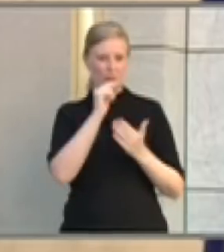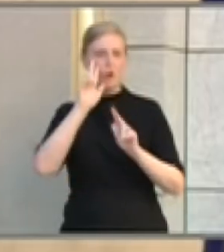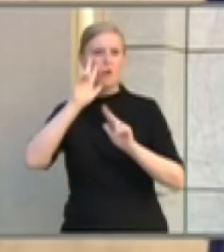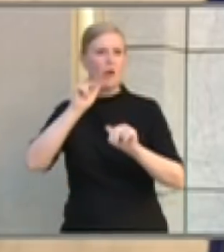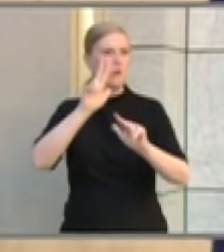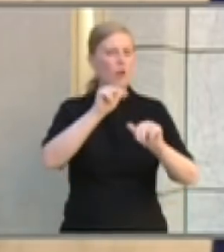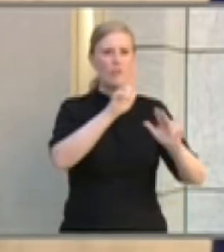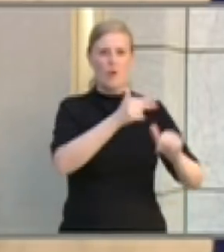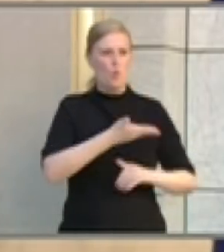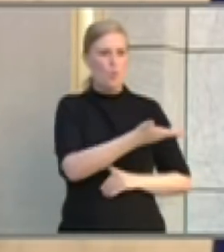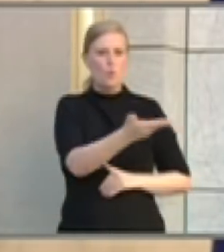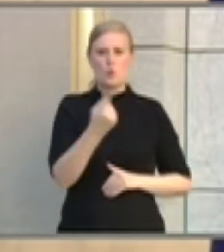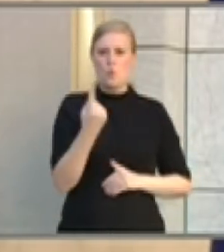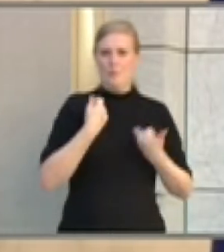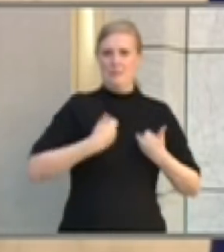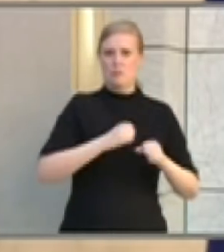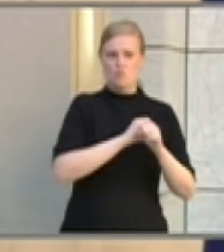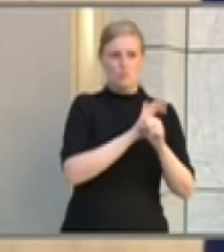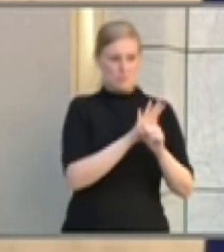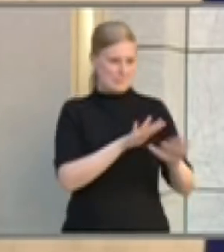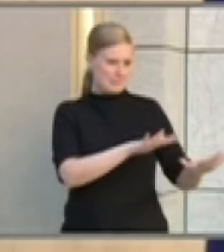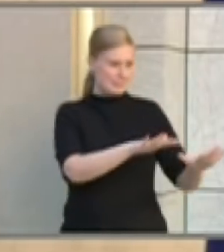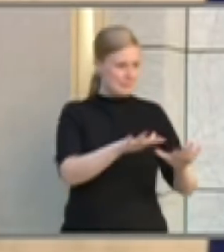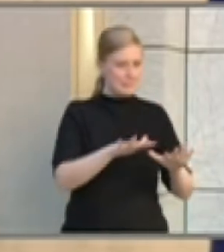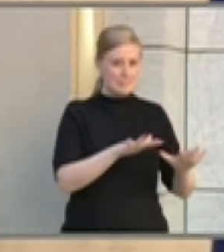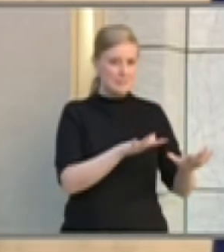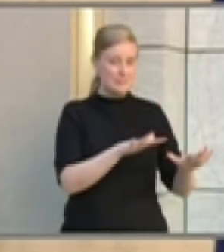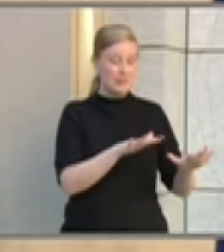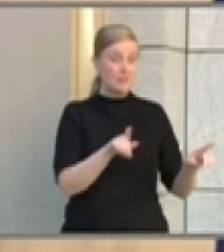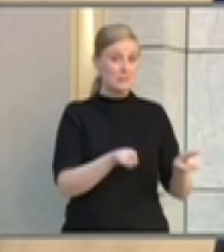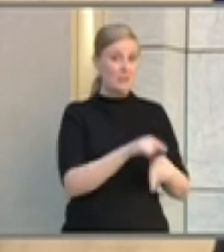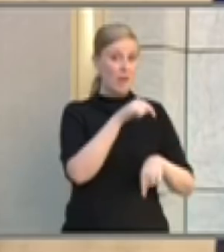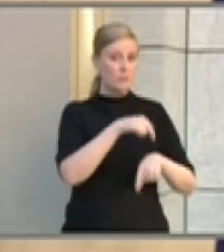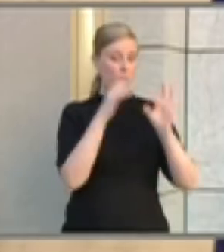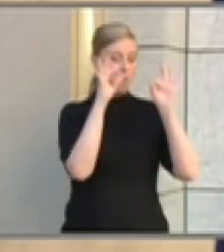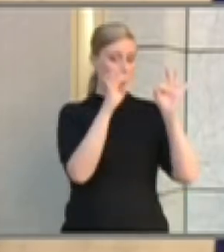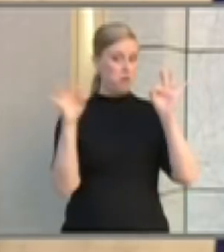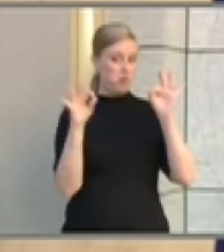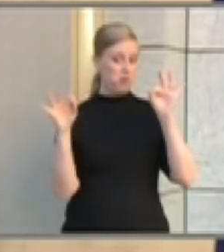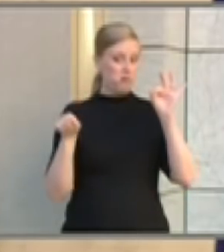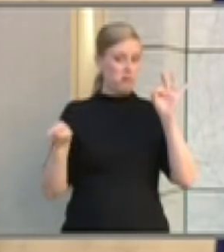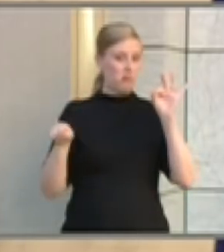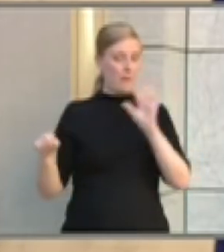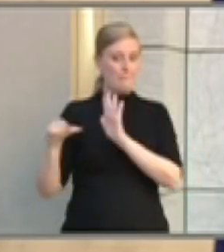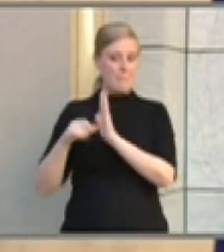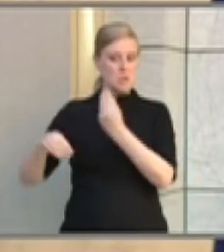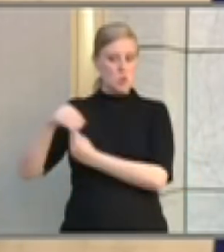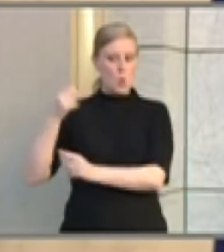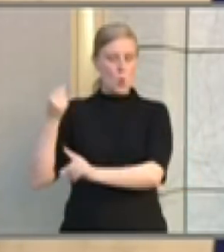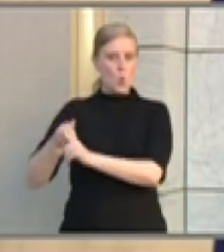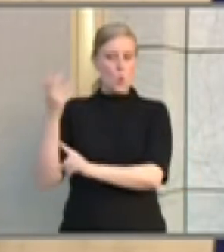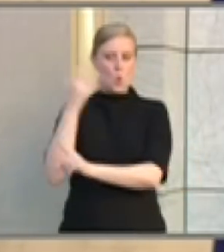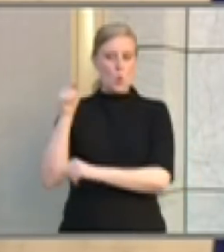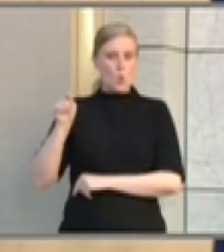But we have also never lost sight of what the need is to cushion the harsh economic impact